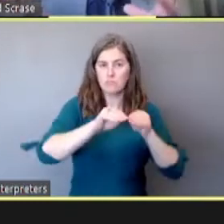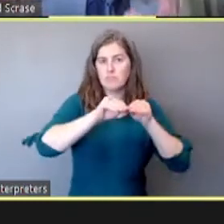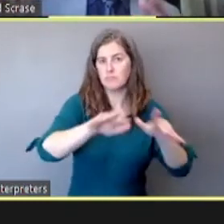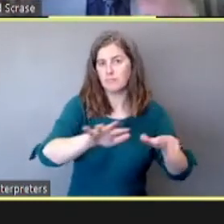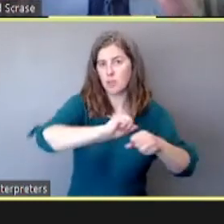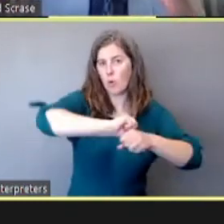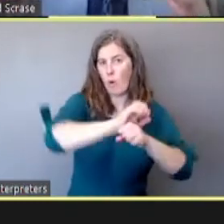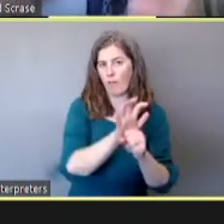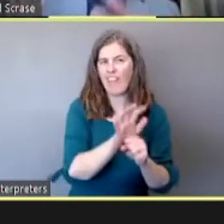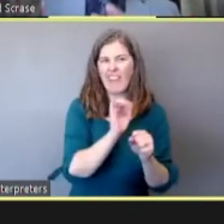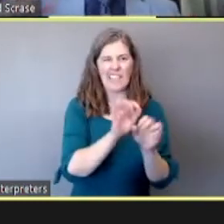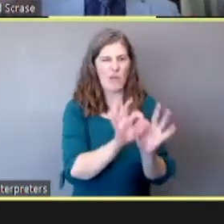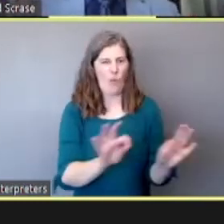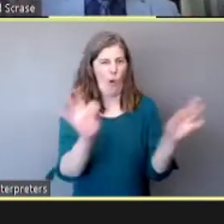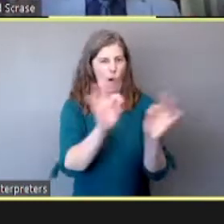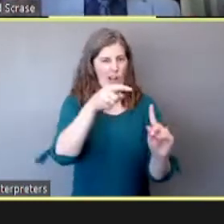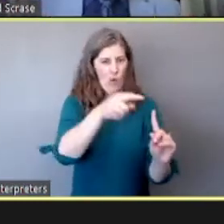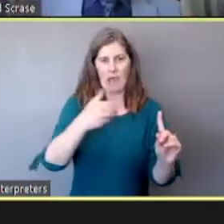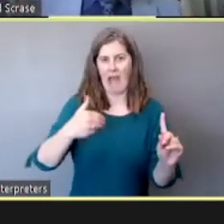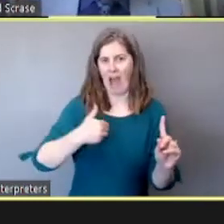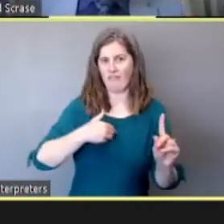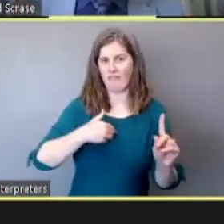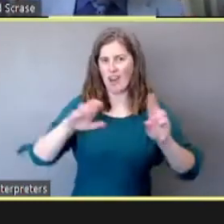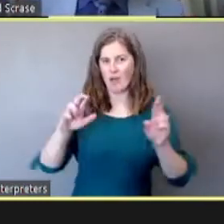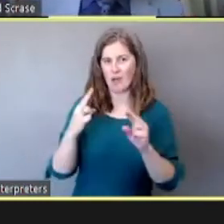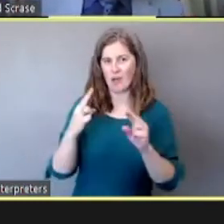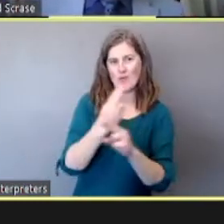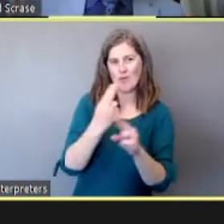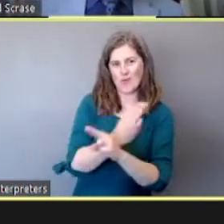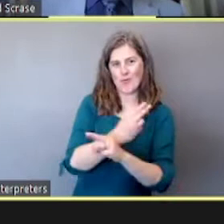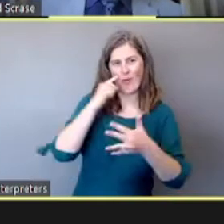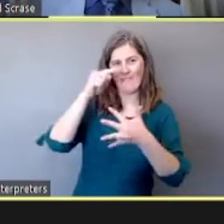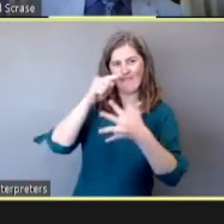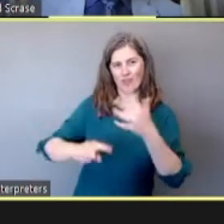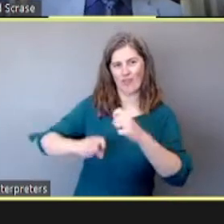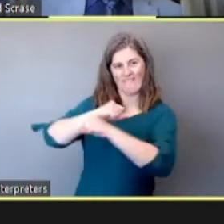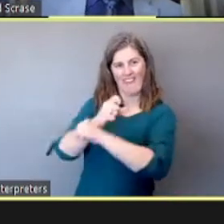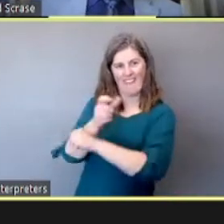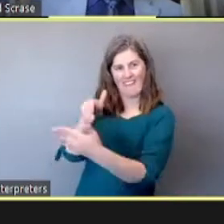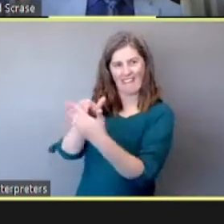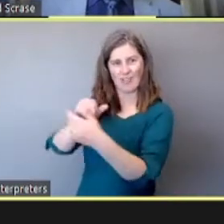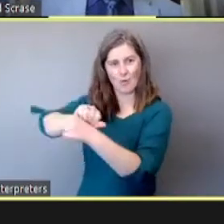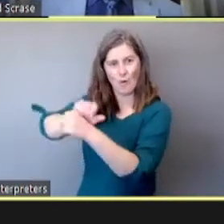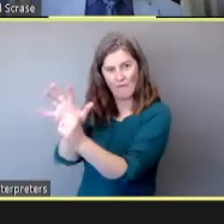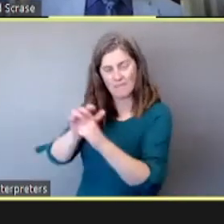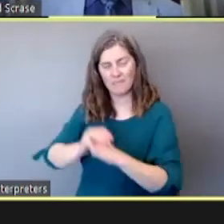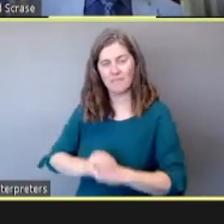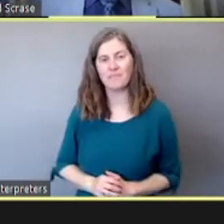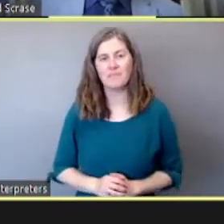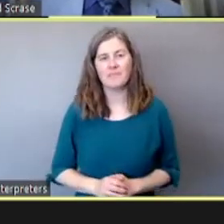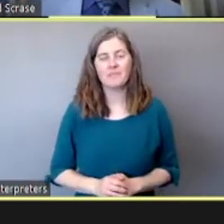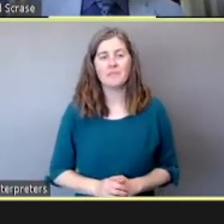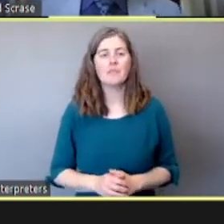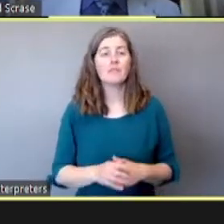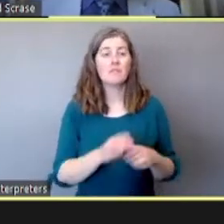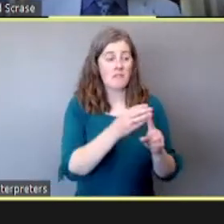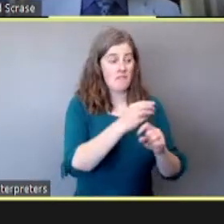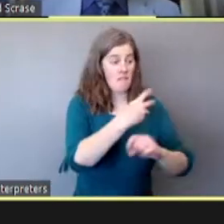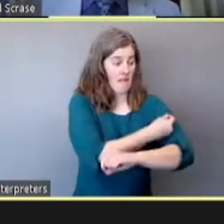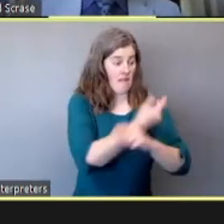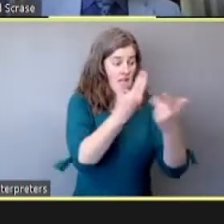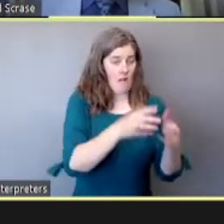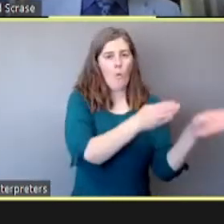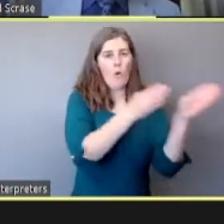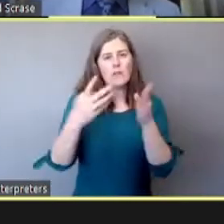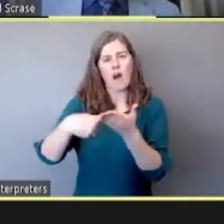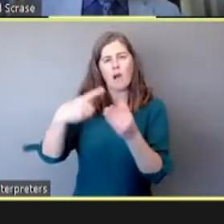the critical thing that we have in our armamentarium to fight COVID. And then we're going to talk more about the